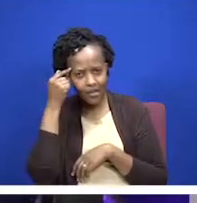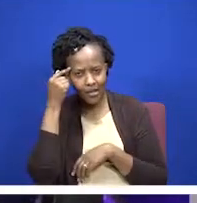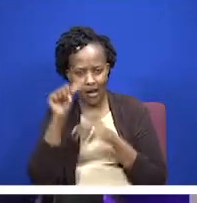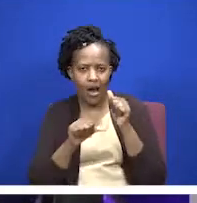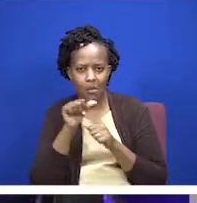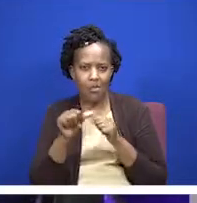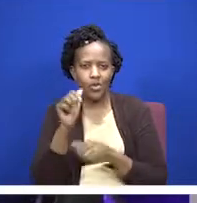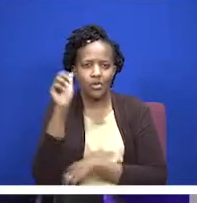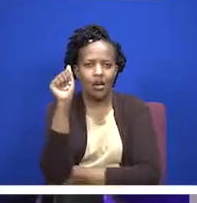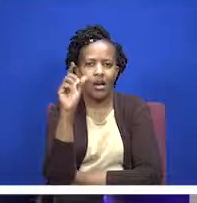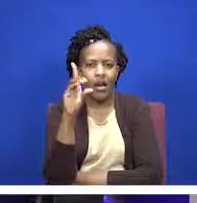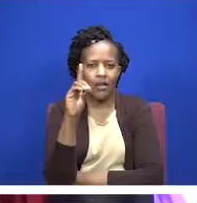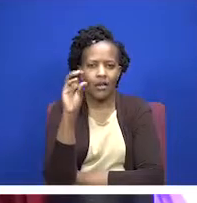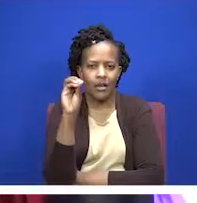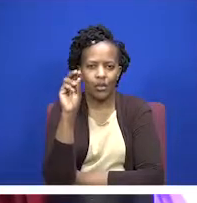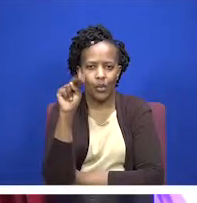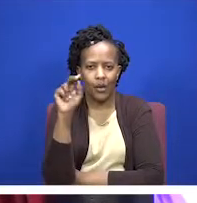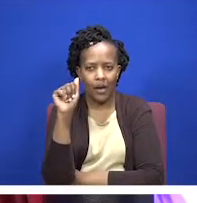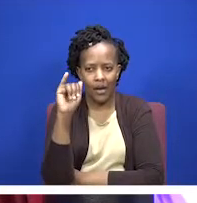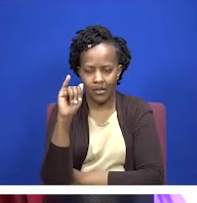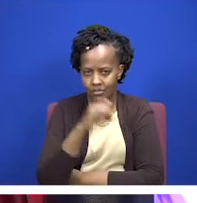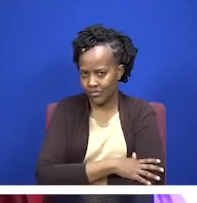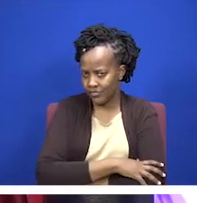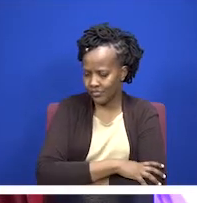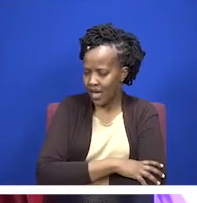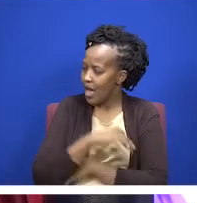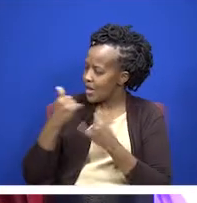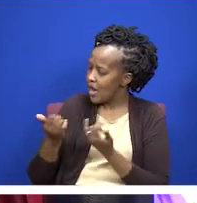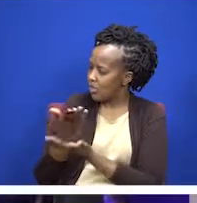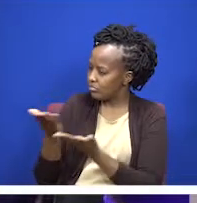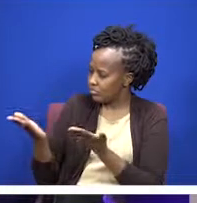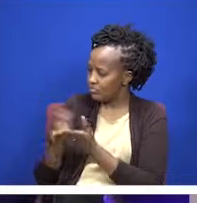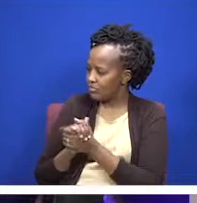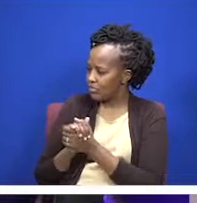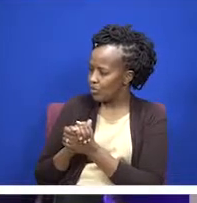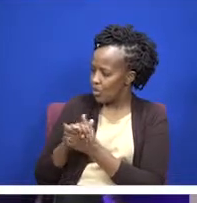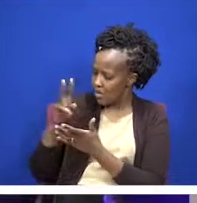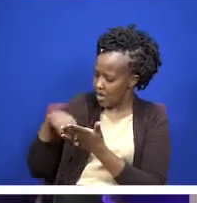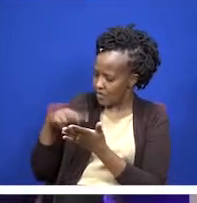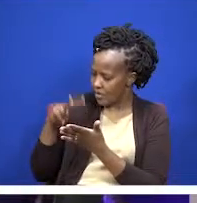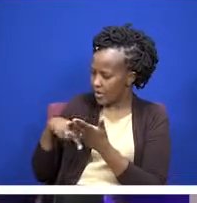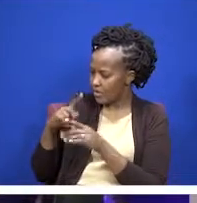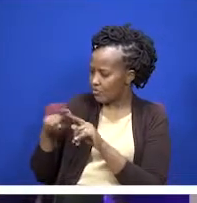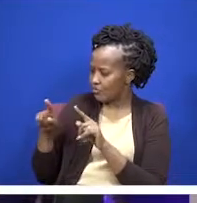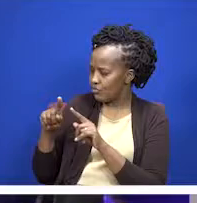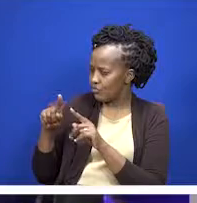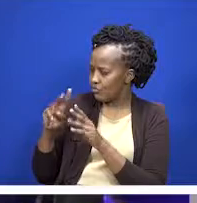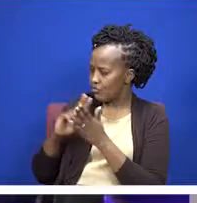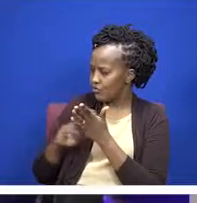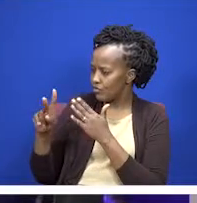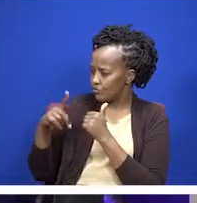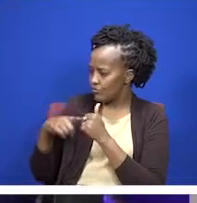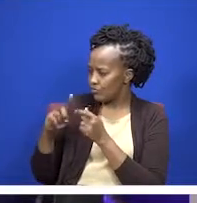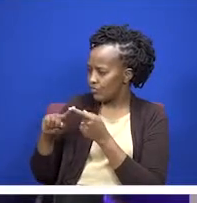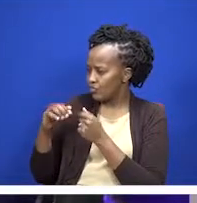describe Adonai? Now, guys, we've read this text from the book of Exodus chapter 6 from verse 1 to 8.